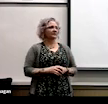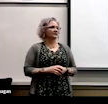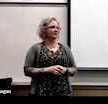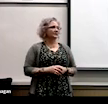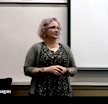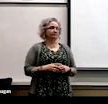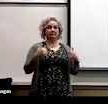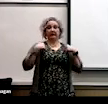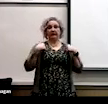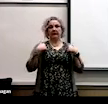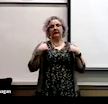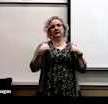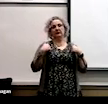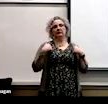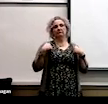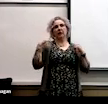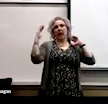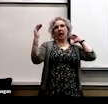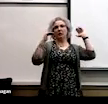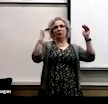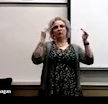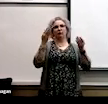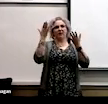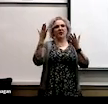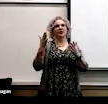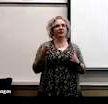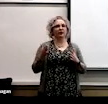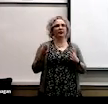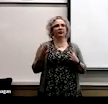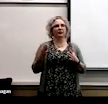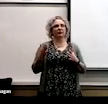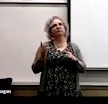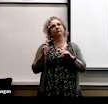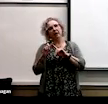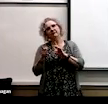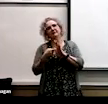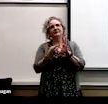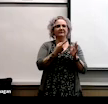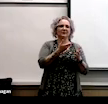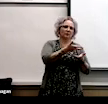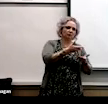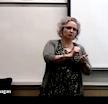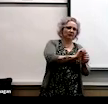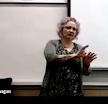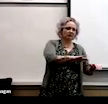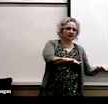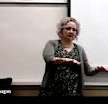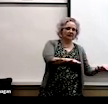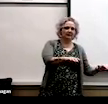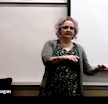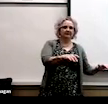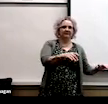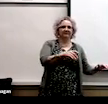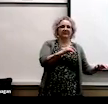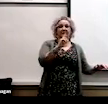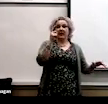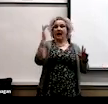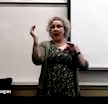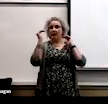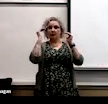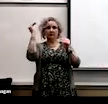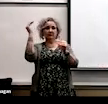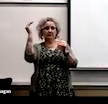provider, I'm lucky enough that I get to do clinics on the pediatric side as well. But as an adult provider, it's a rough go when we